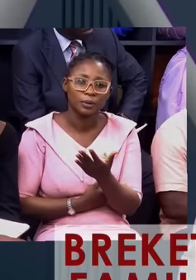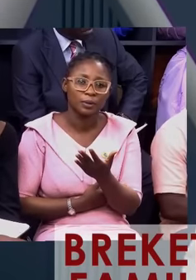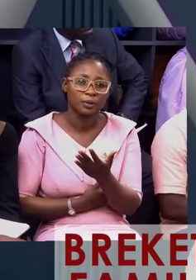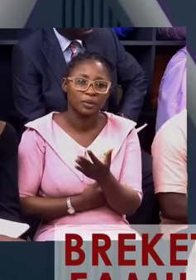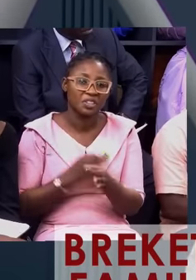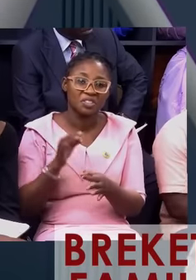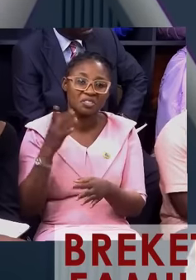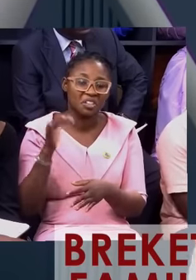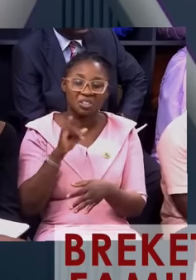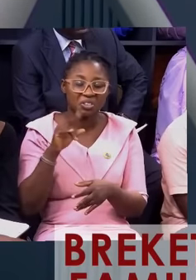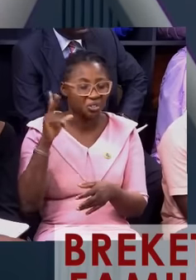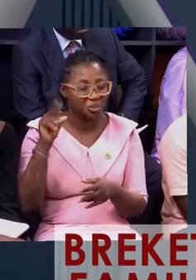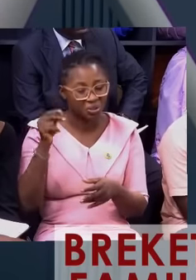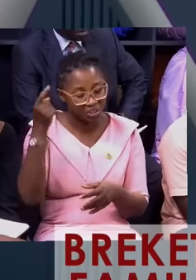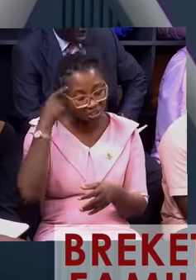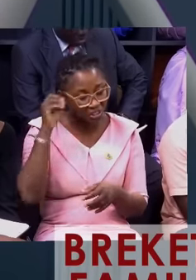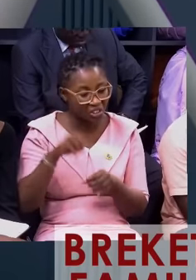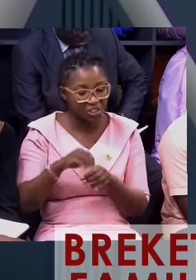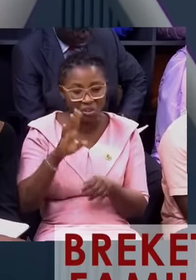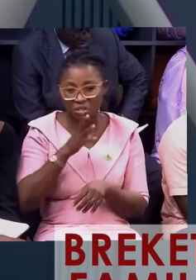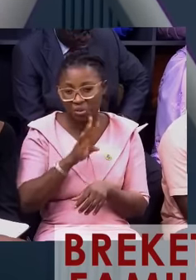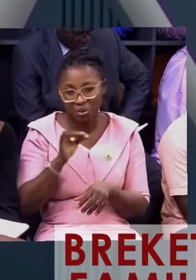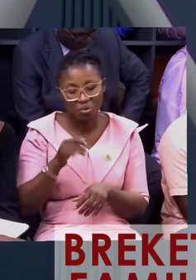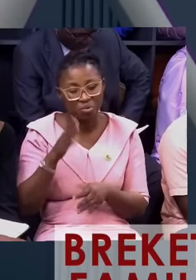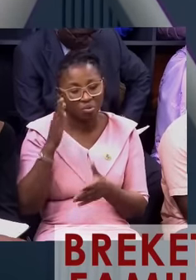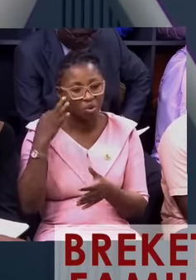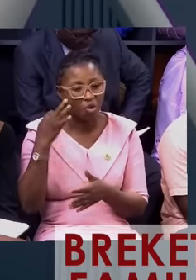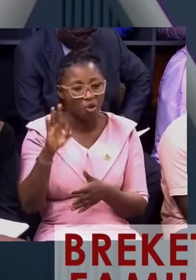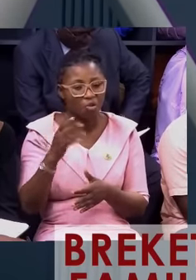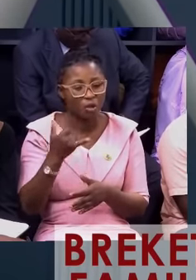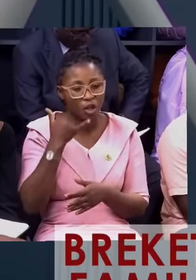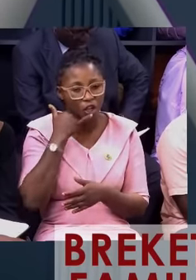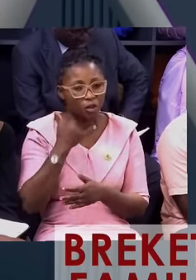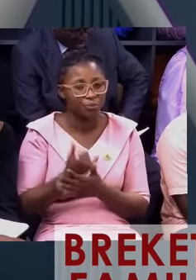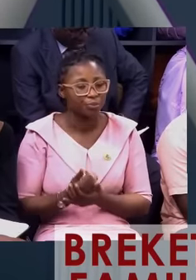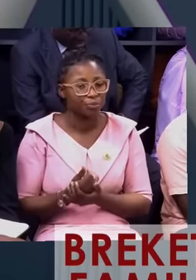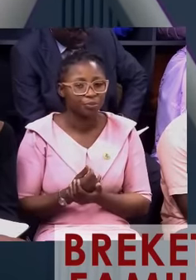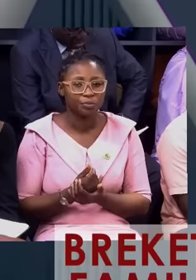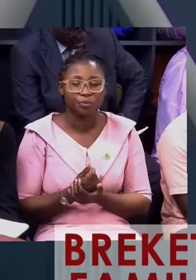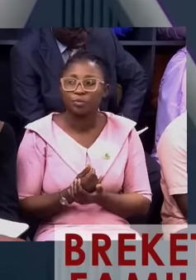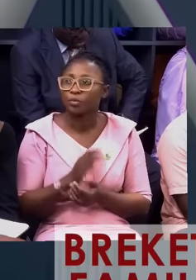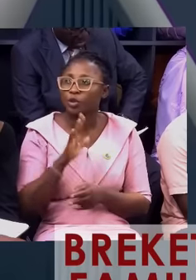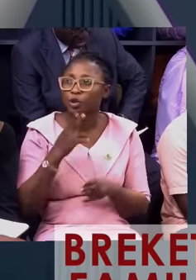morning hello good morning hello